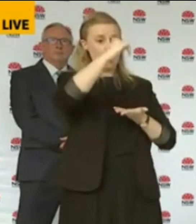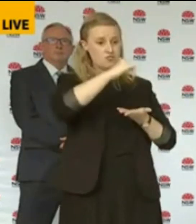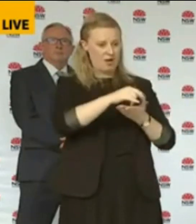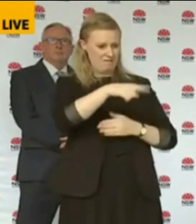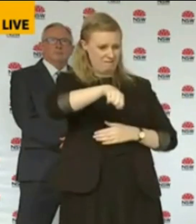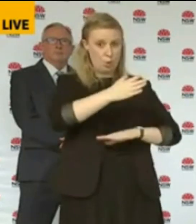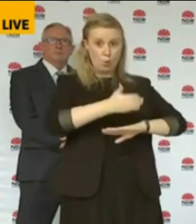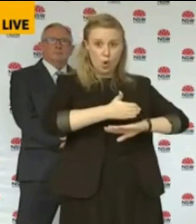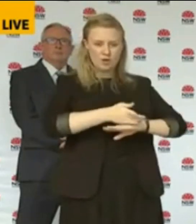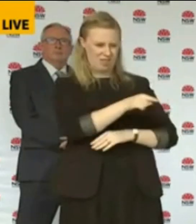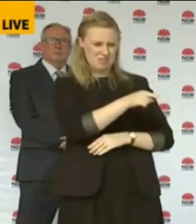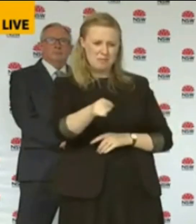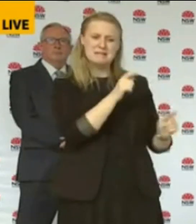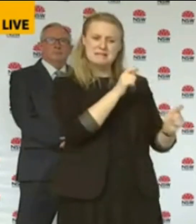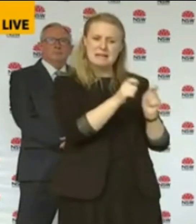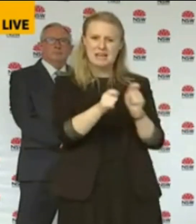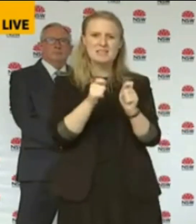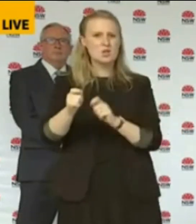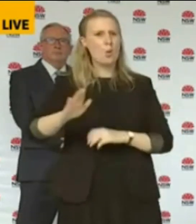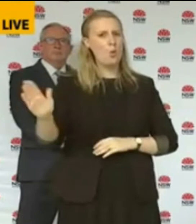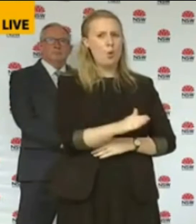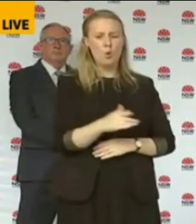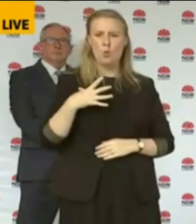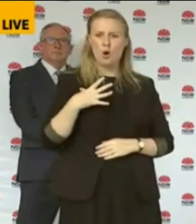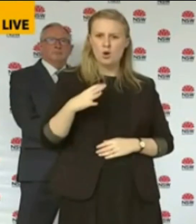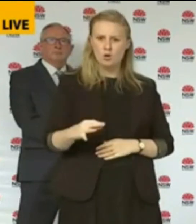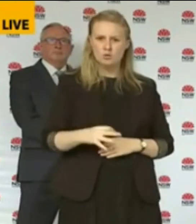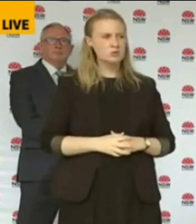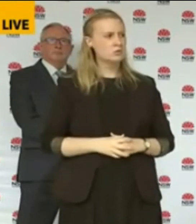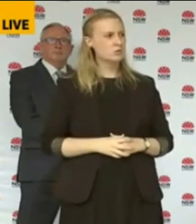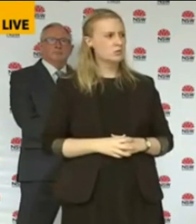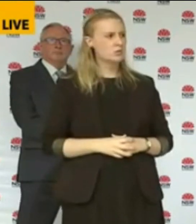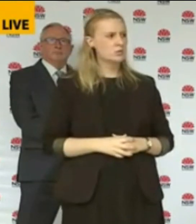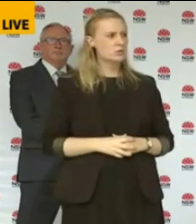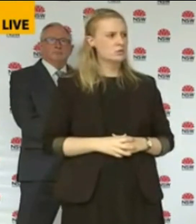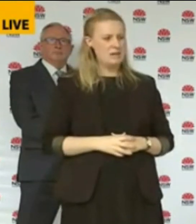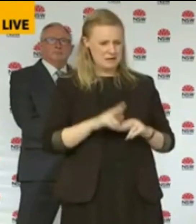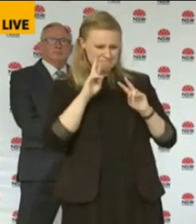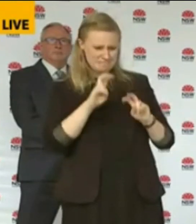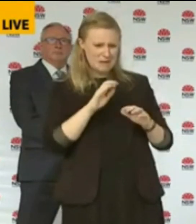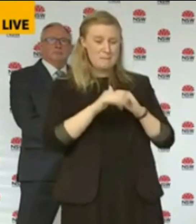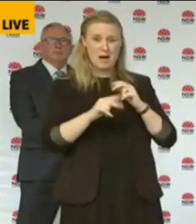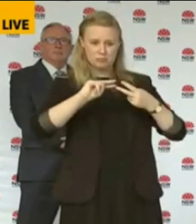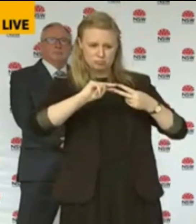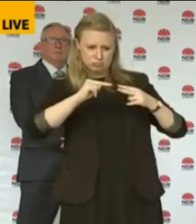bigger data set in terms of genomic sequencing that you can pinpoint possible